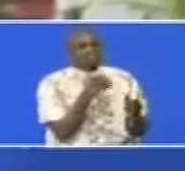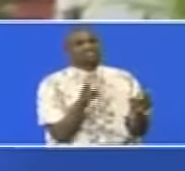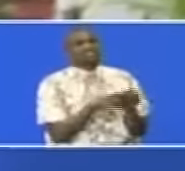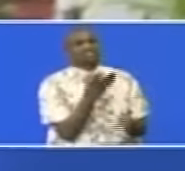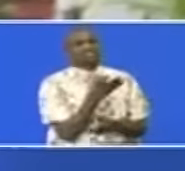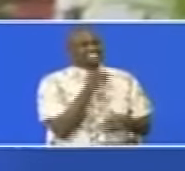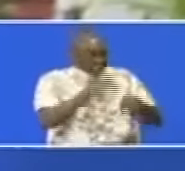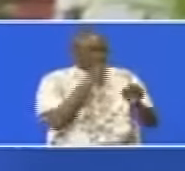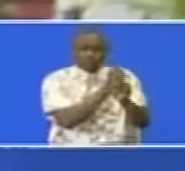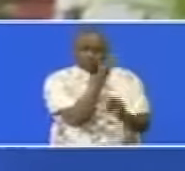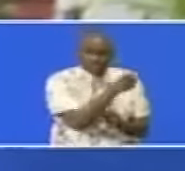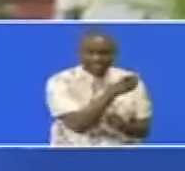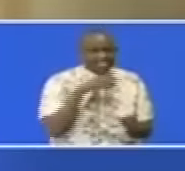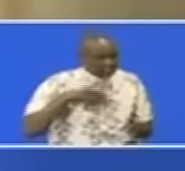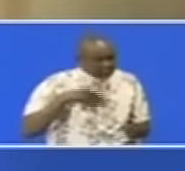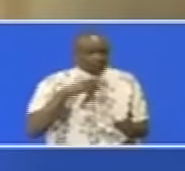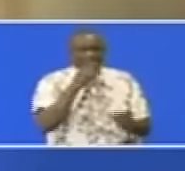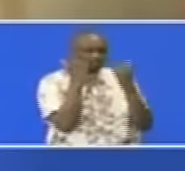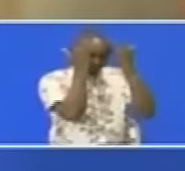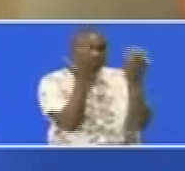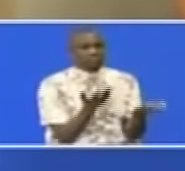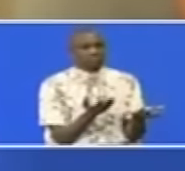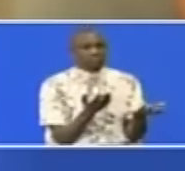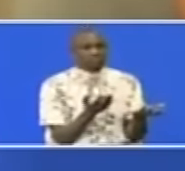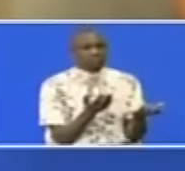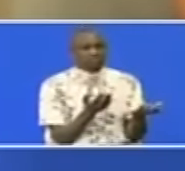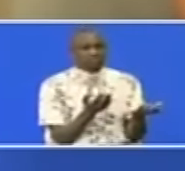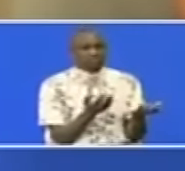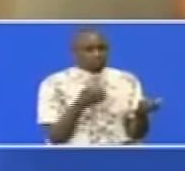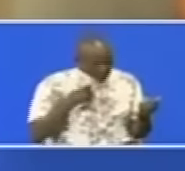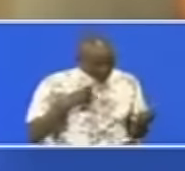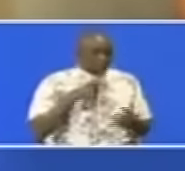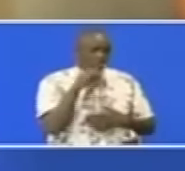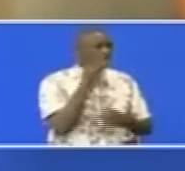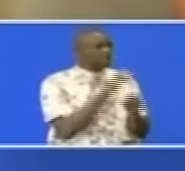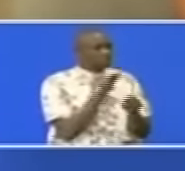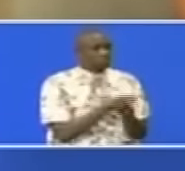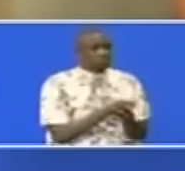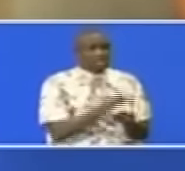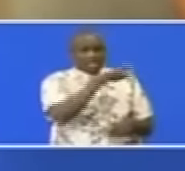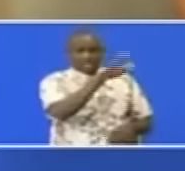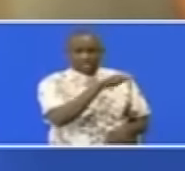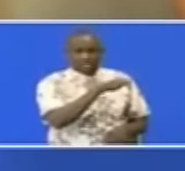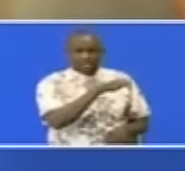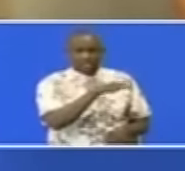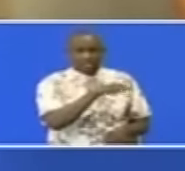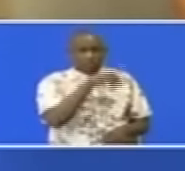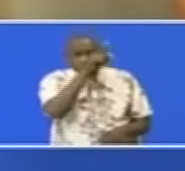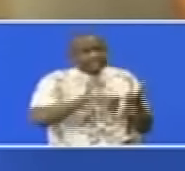minute we do that, these guys start feeling ostracized. It did affect them at all, a lot. And people ask him, hey, what's going